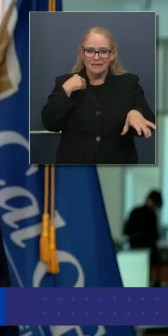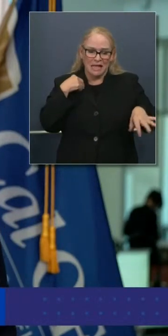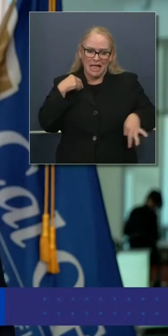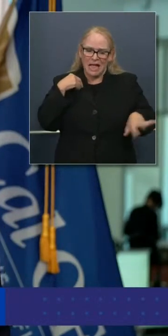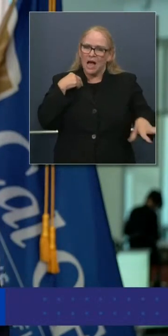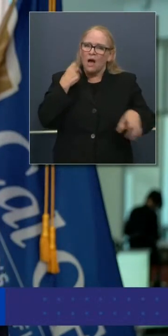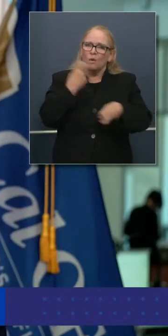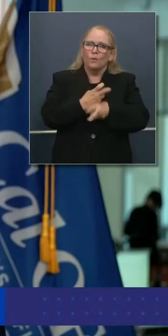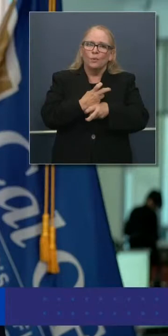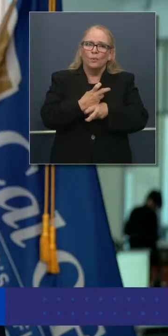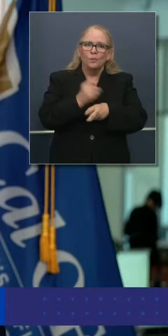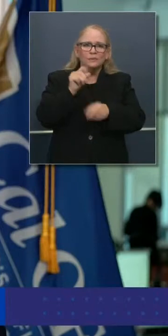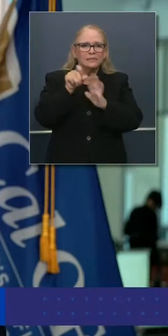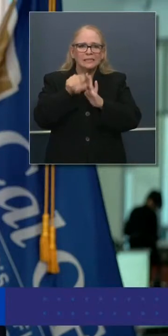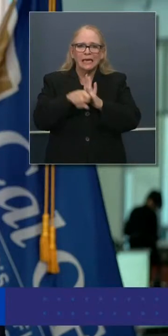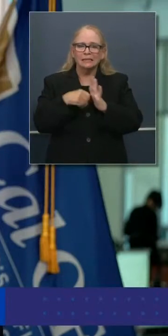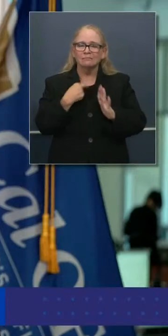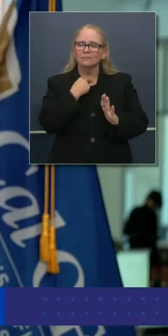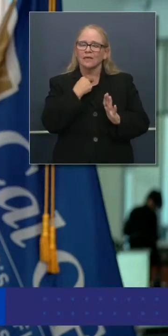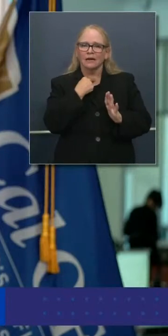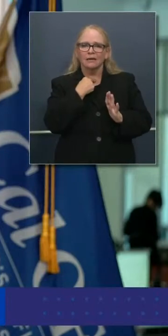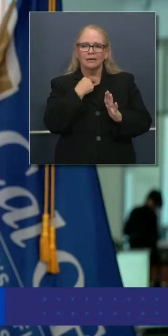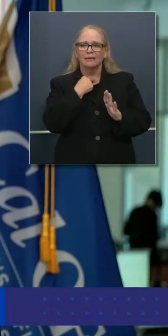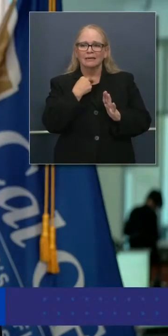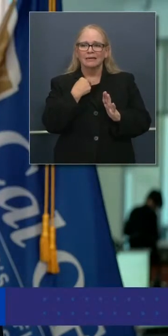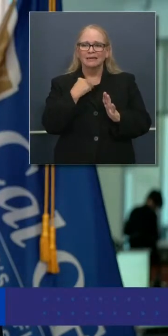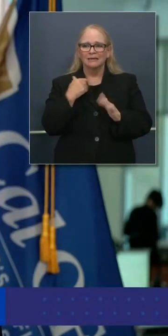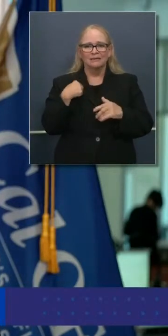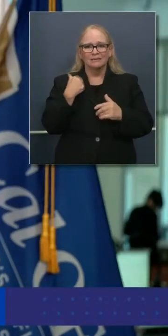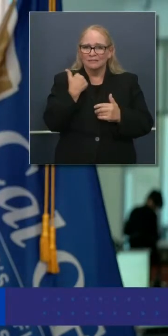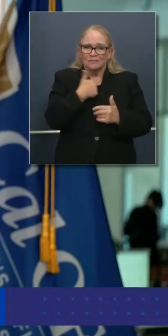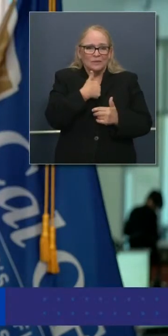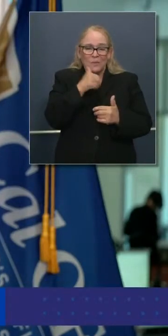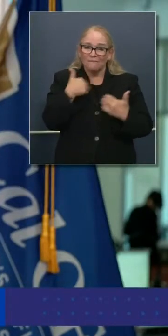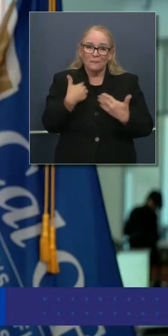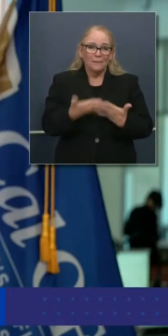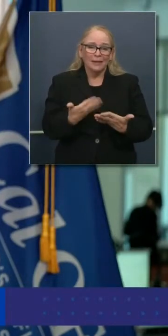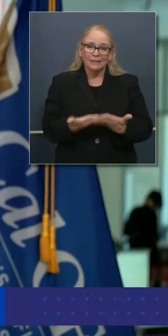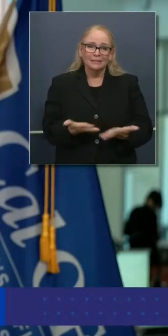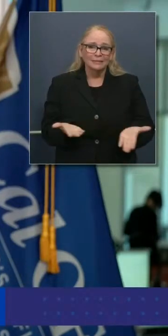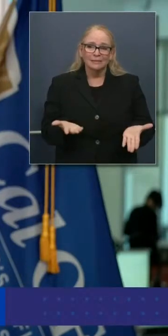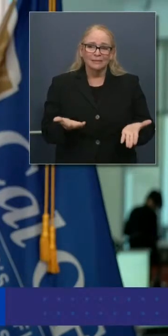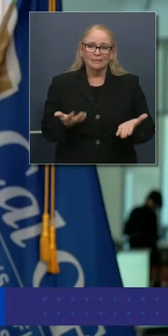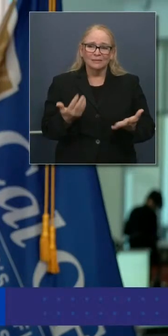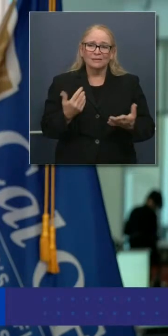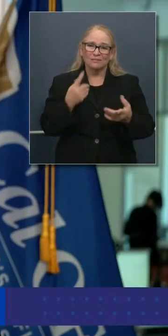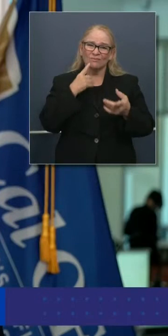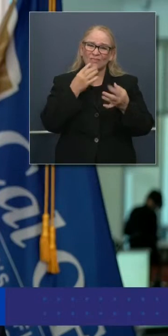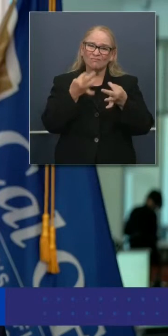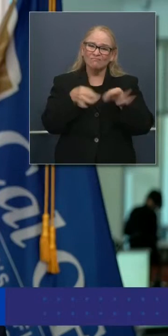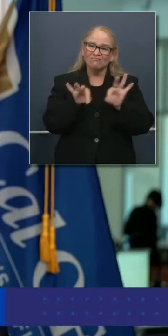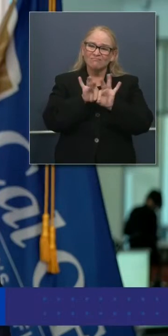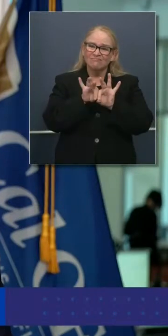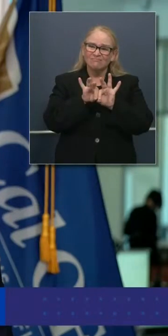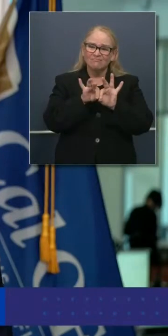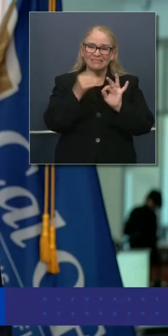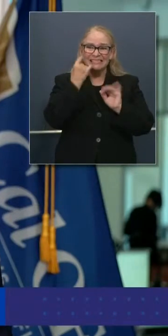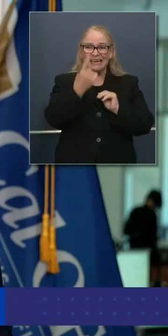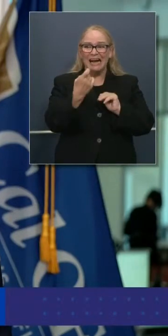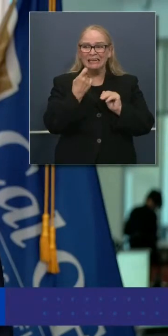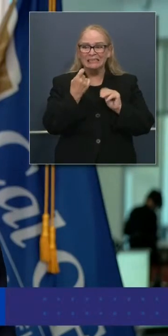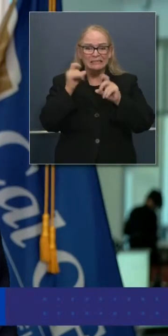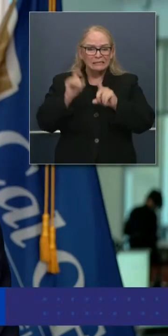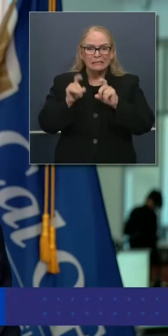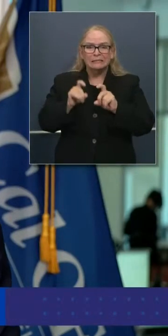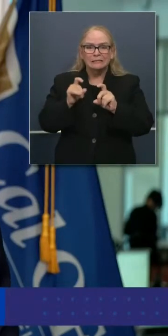obliged foundationally are critical in answering your question as well, because a big part